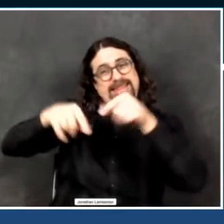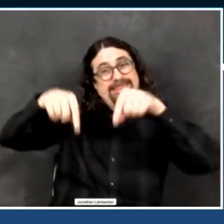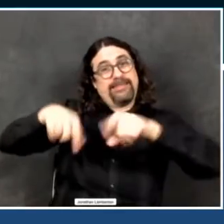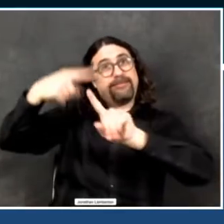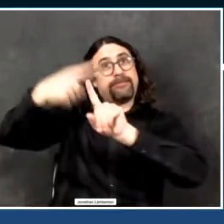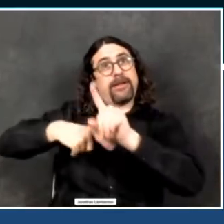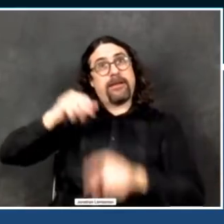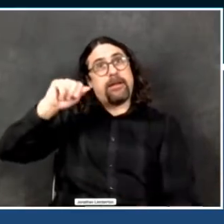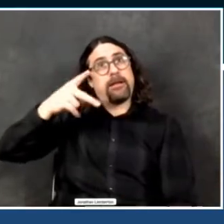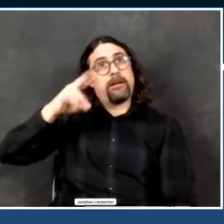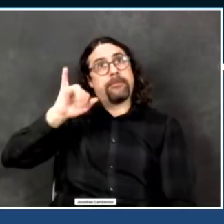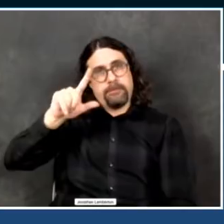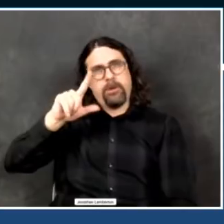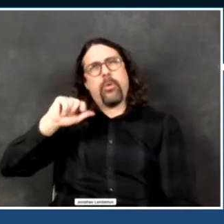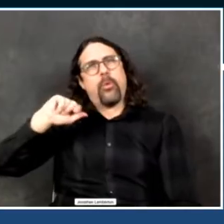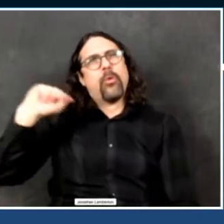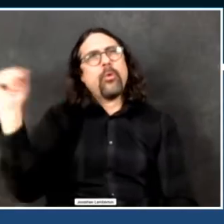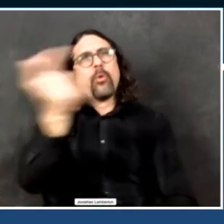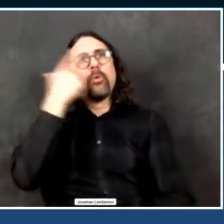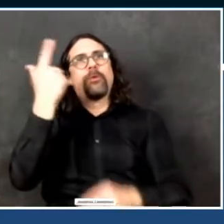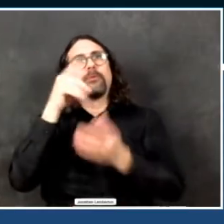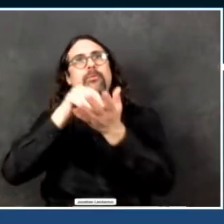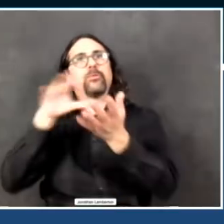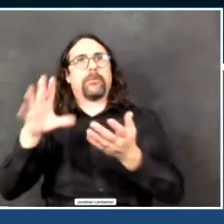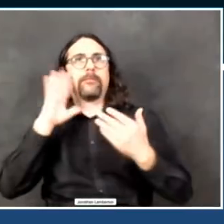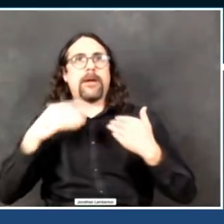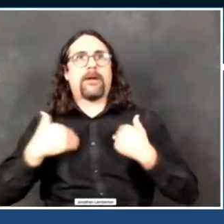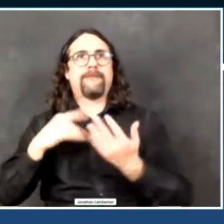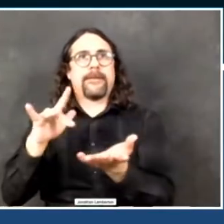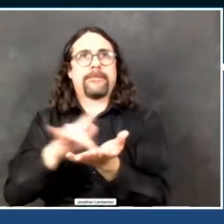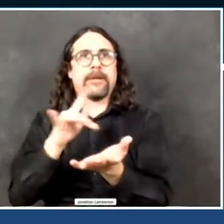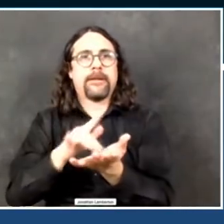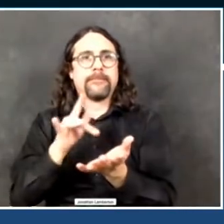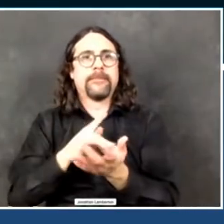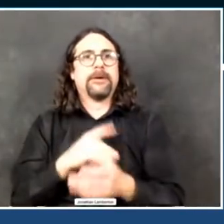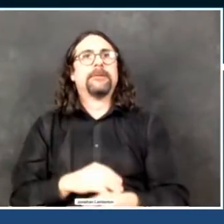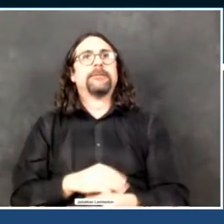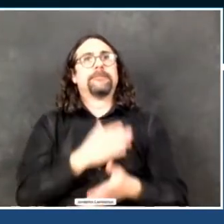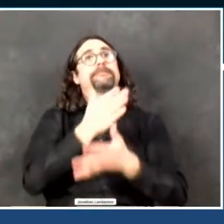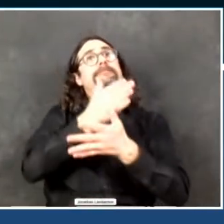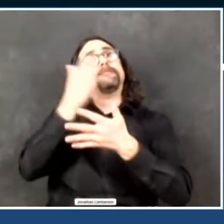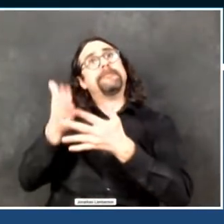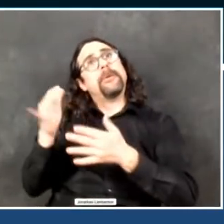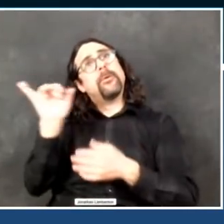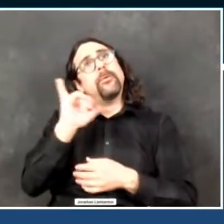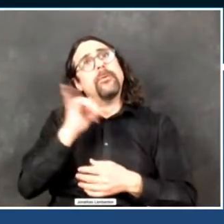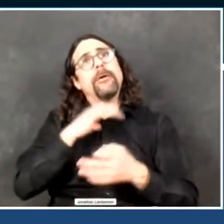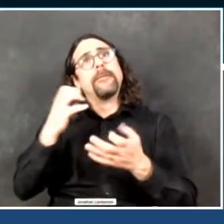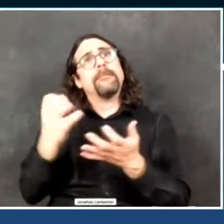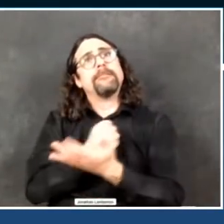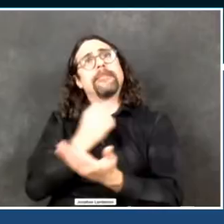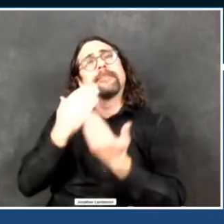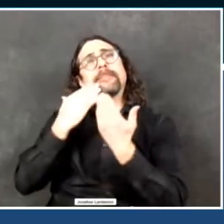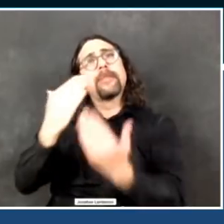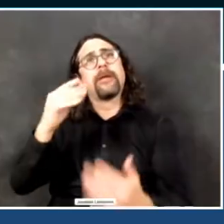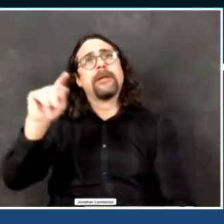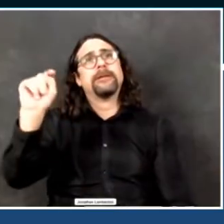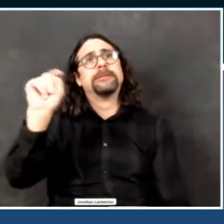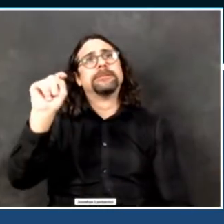T-Mobile has been supplying the LTE data plans. They've been great partners. We asked them to move quickly. They did. Thank